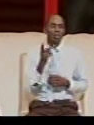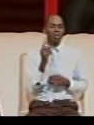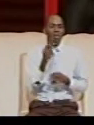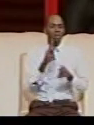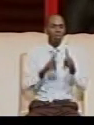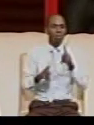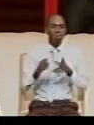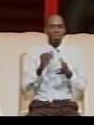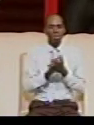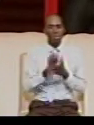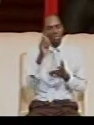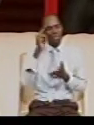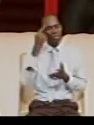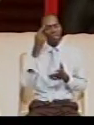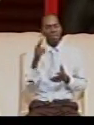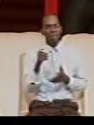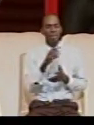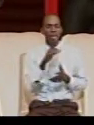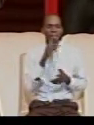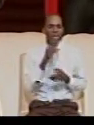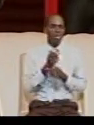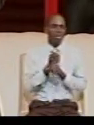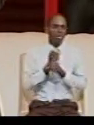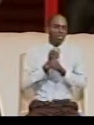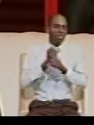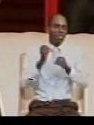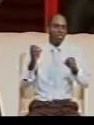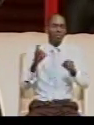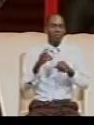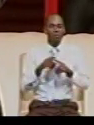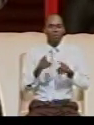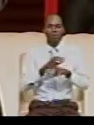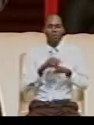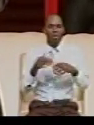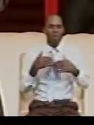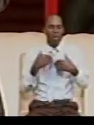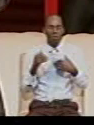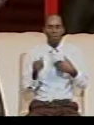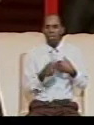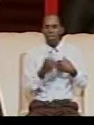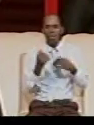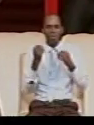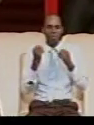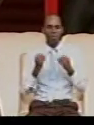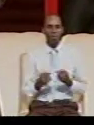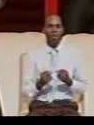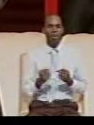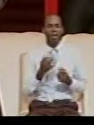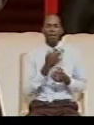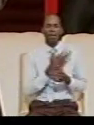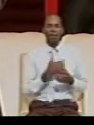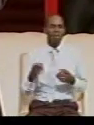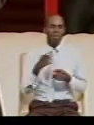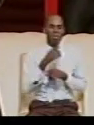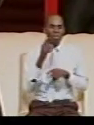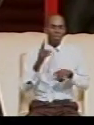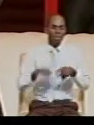they are saved, and there's no strengthening power, and they cannot stand. They cannot